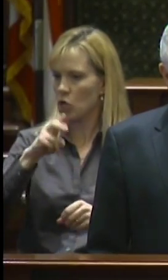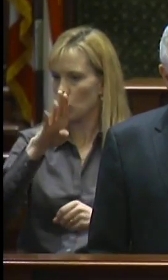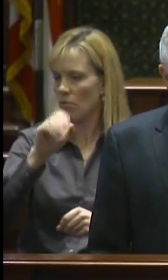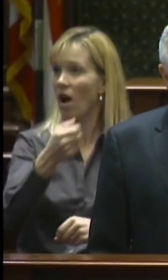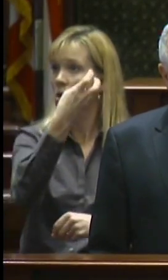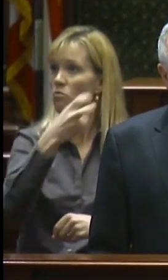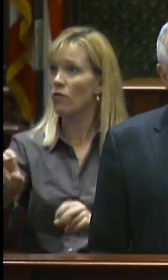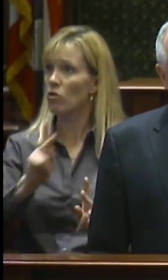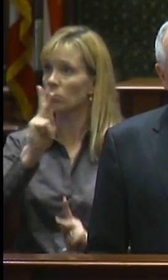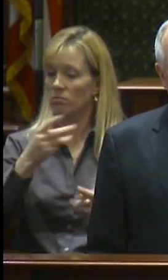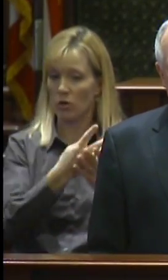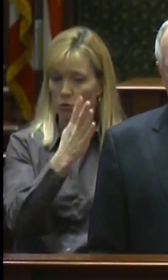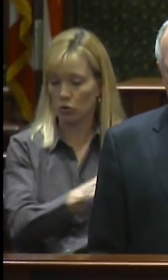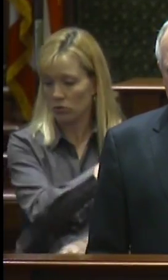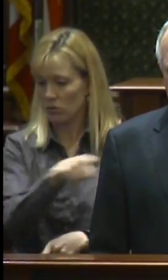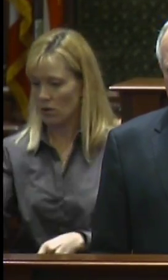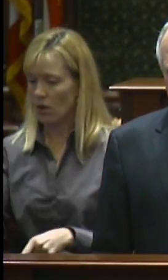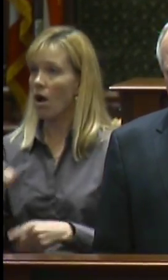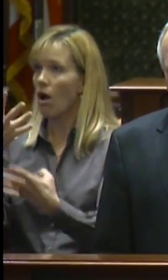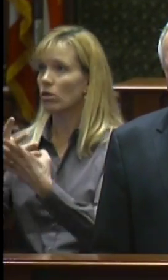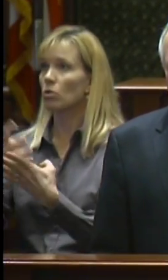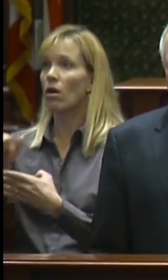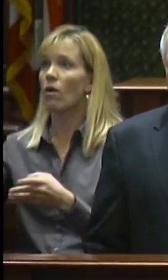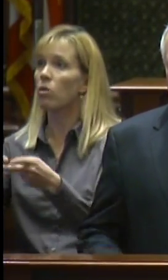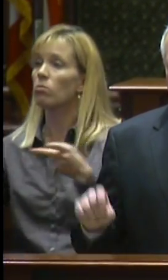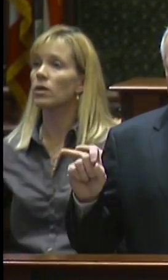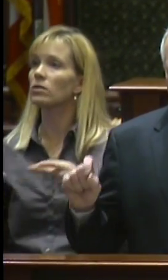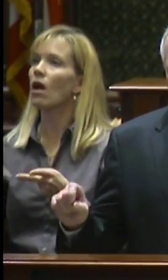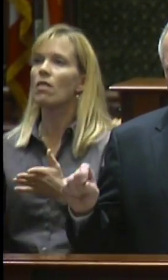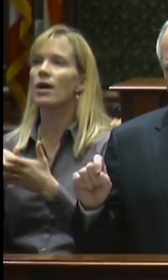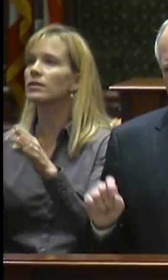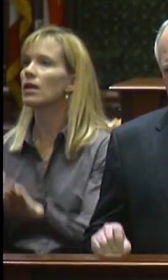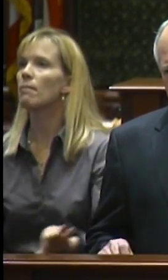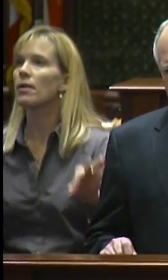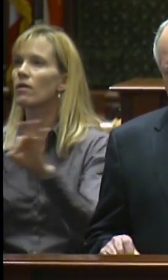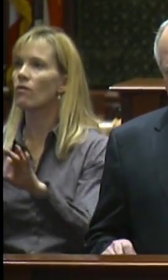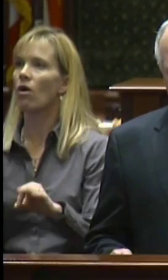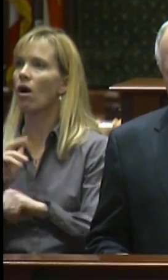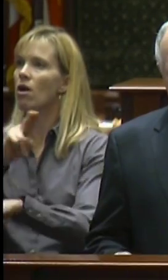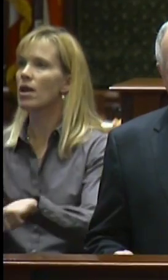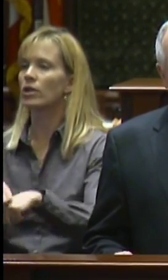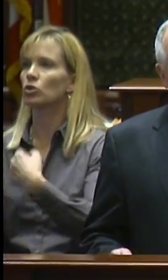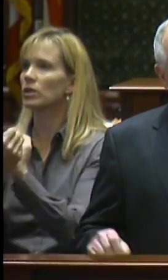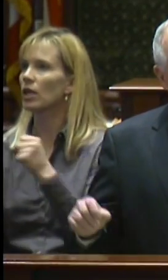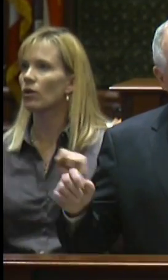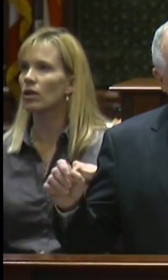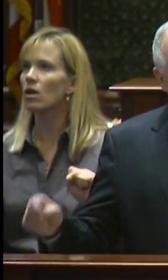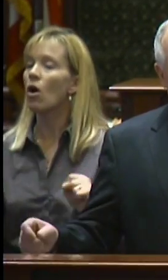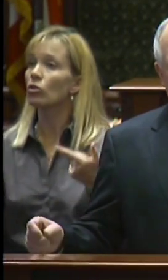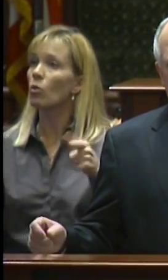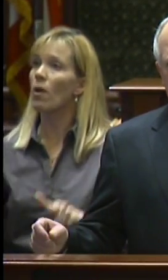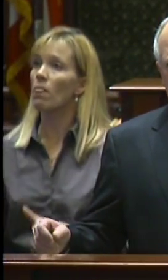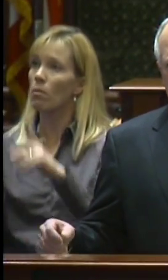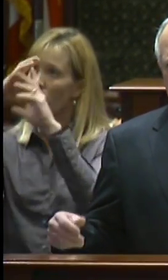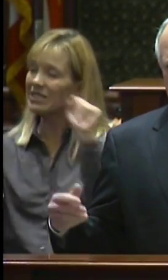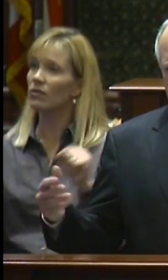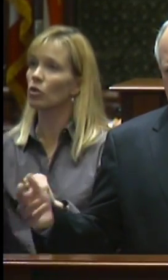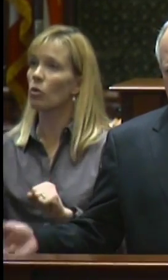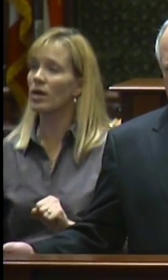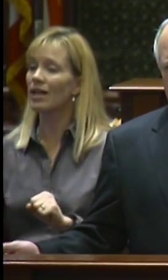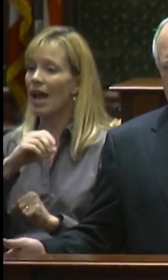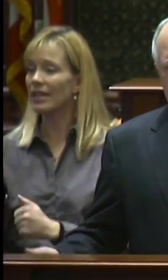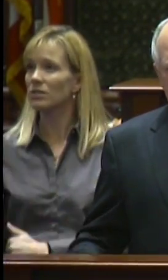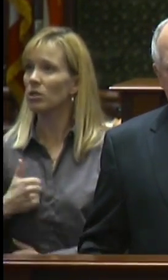those detainees elsewhere, incarcerating them elsewhere, is imperative for our national security. So when the President of the United States